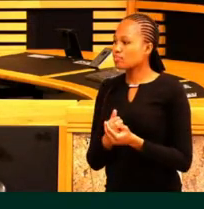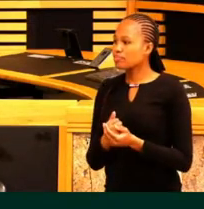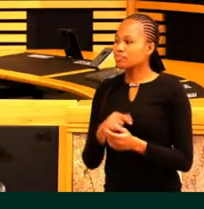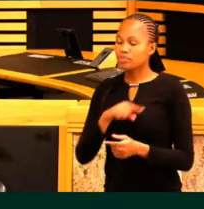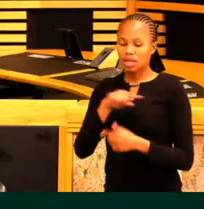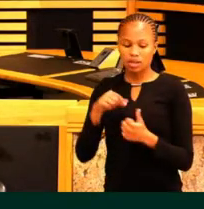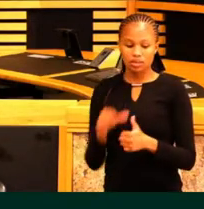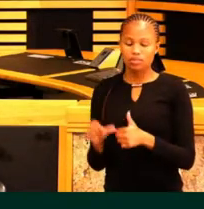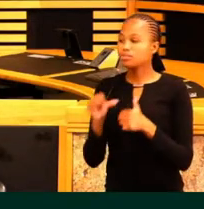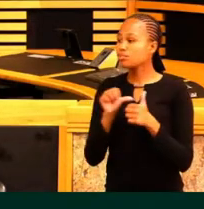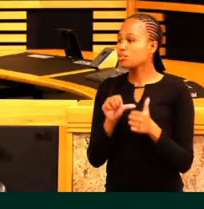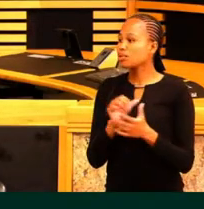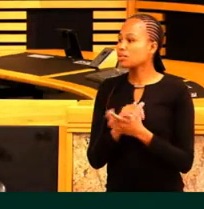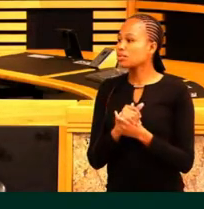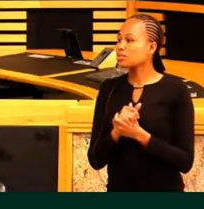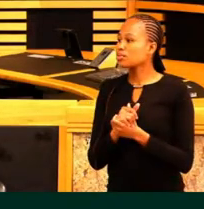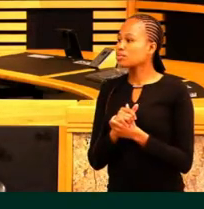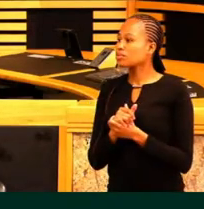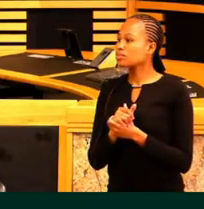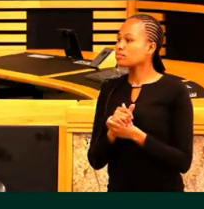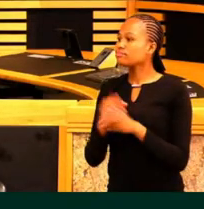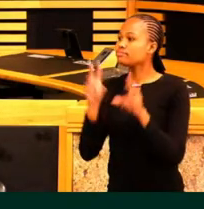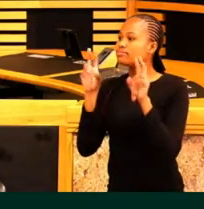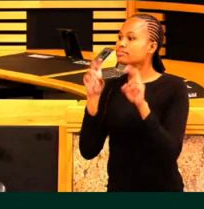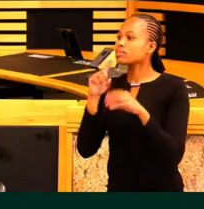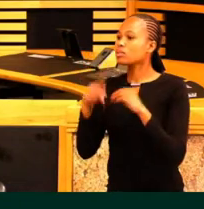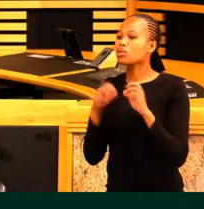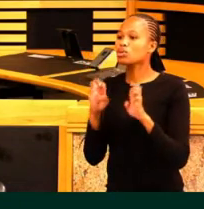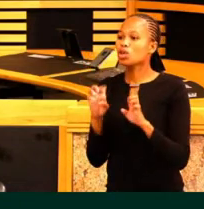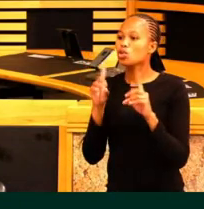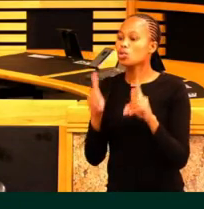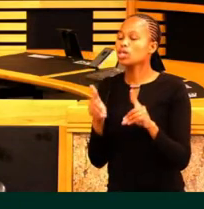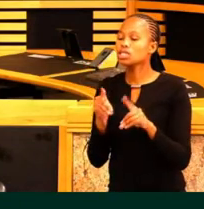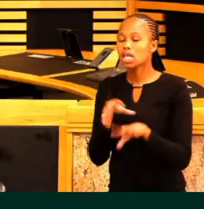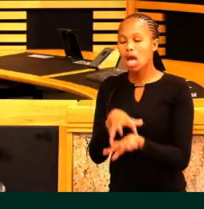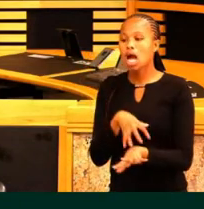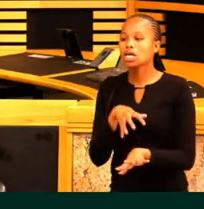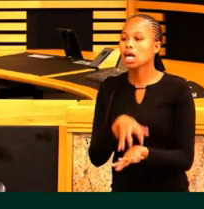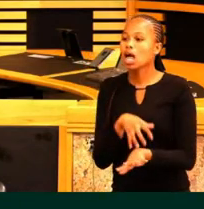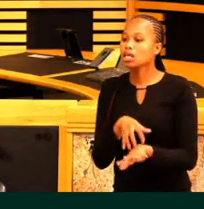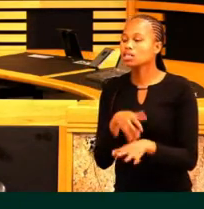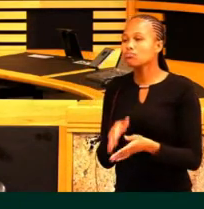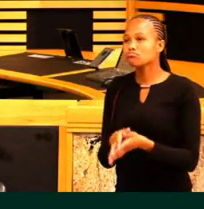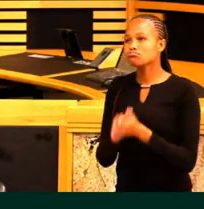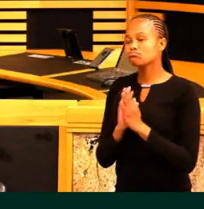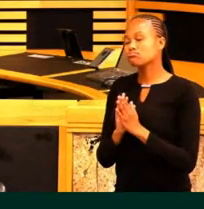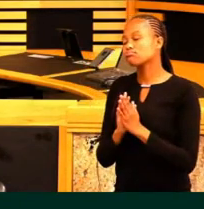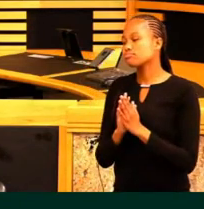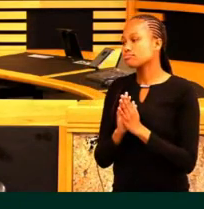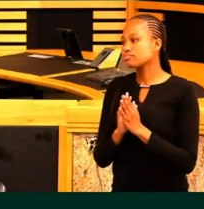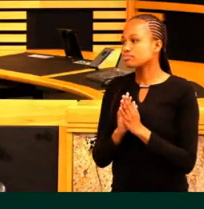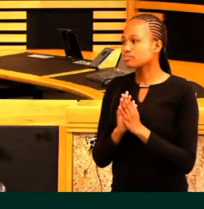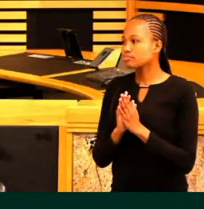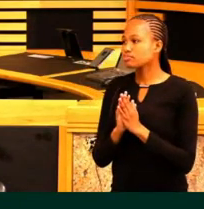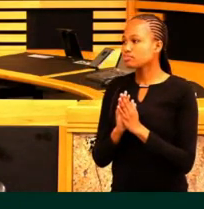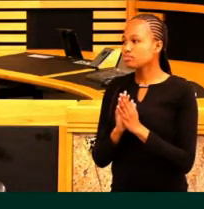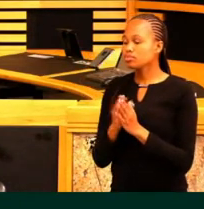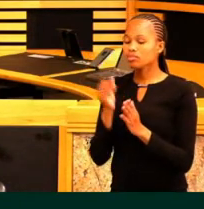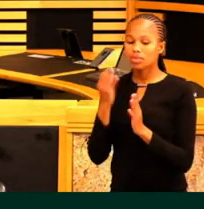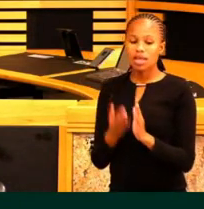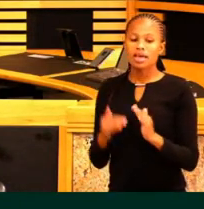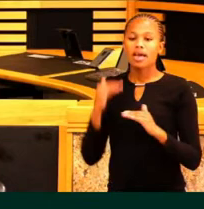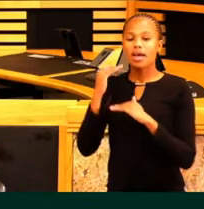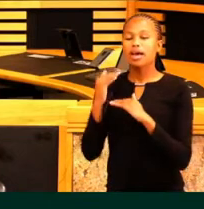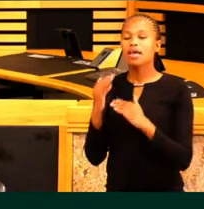oh in issues of ee education and agriculture there were requests that all institutions of Higher Learning within the